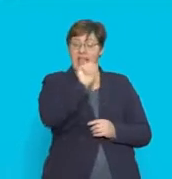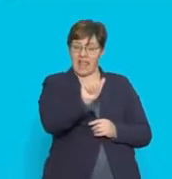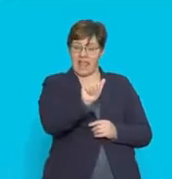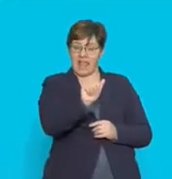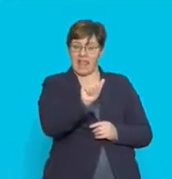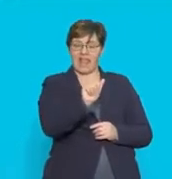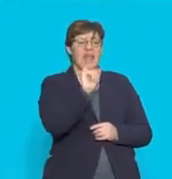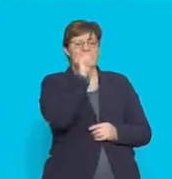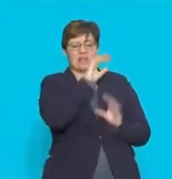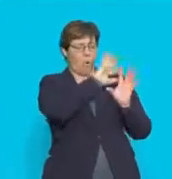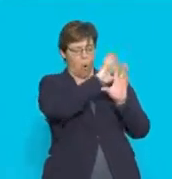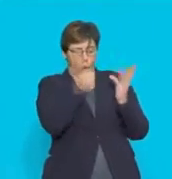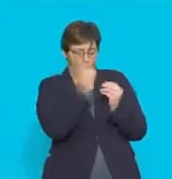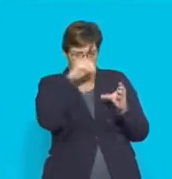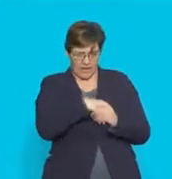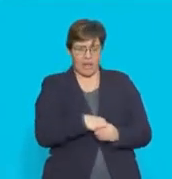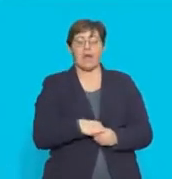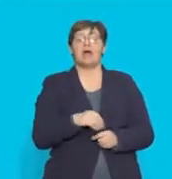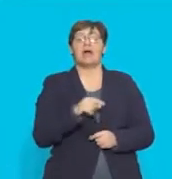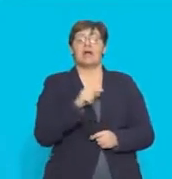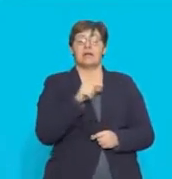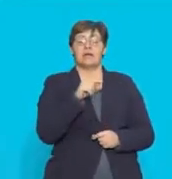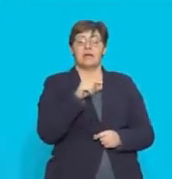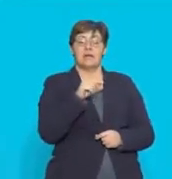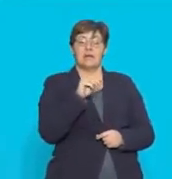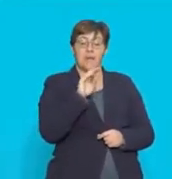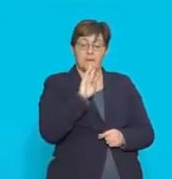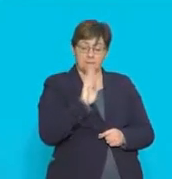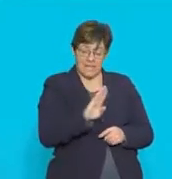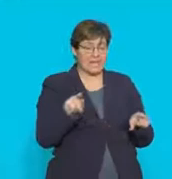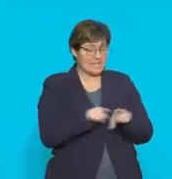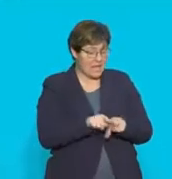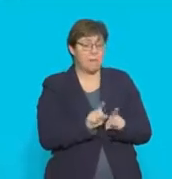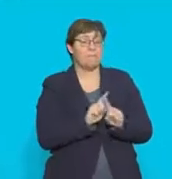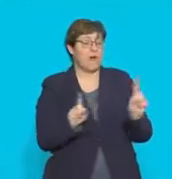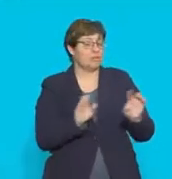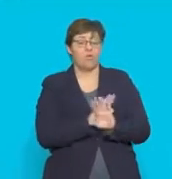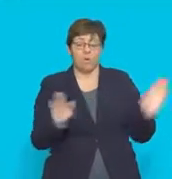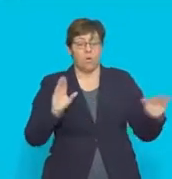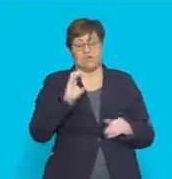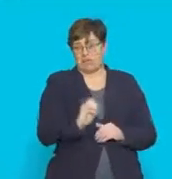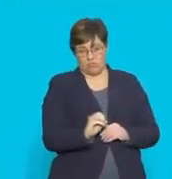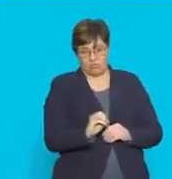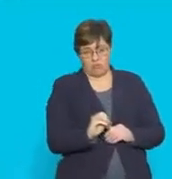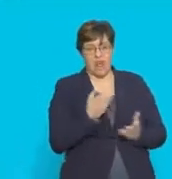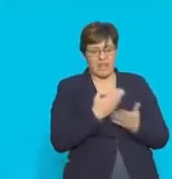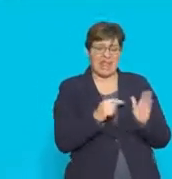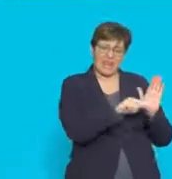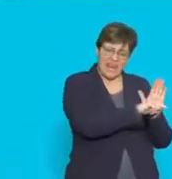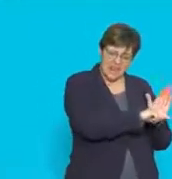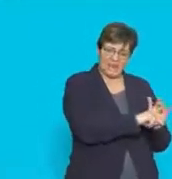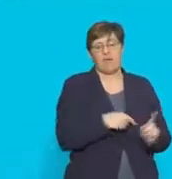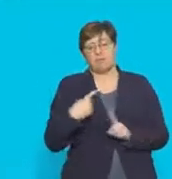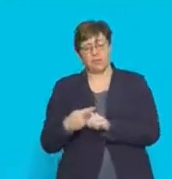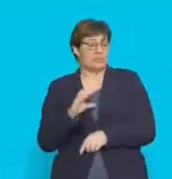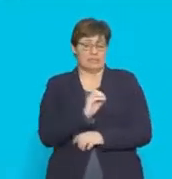integers, B is an element of integers, but B cannot be 0. This is very important,